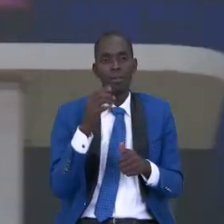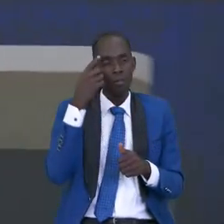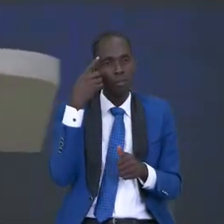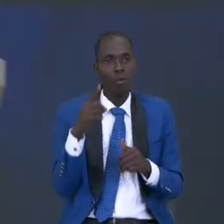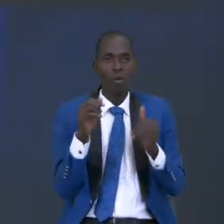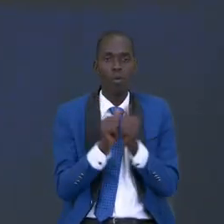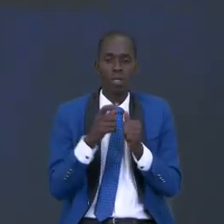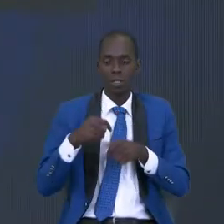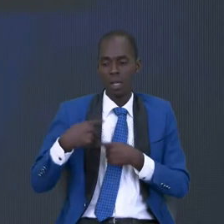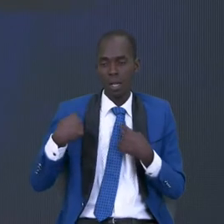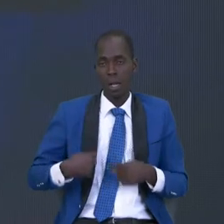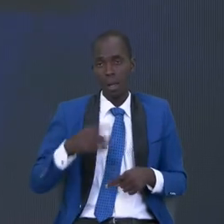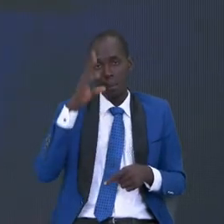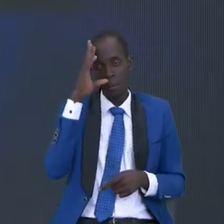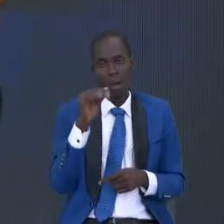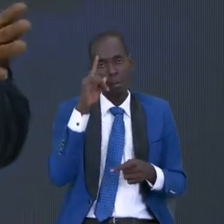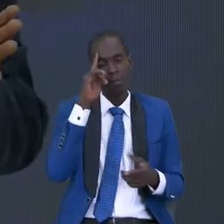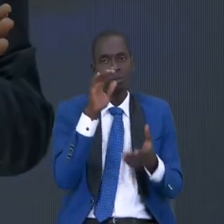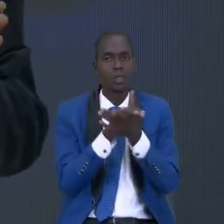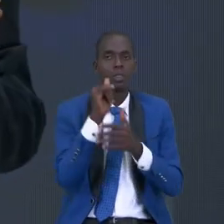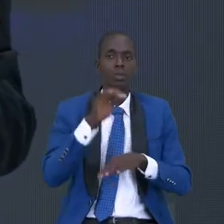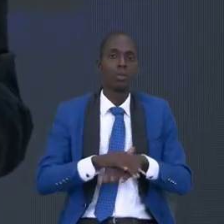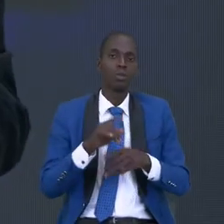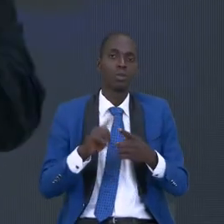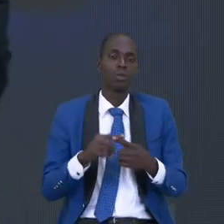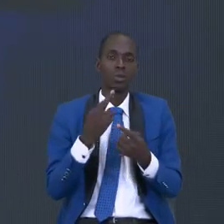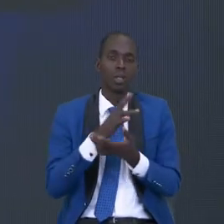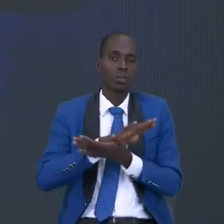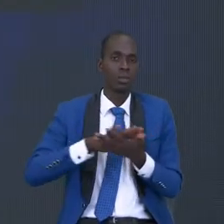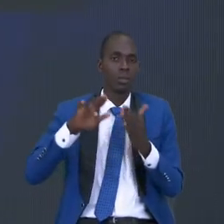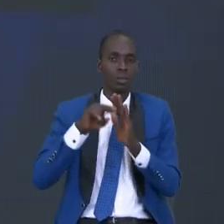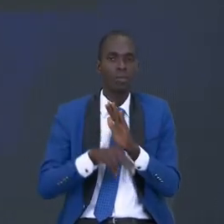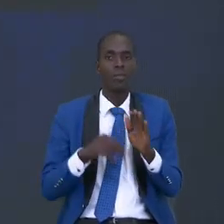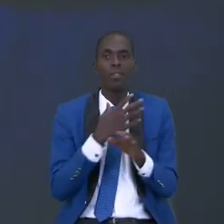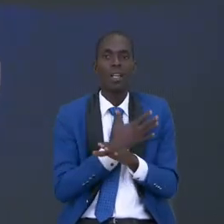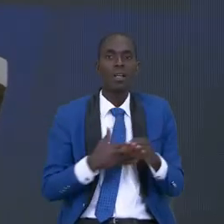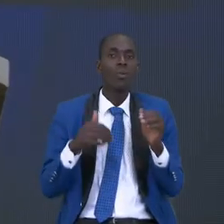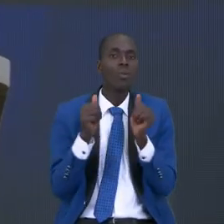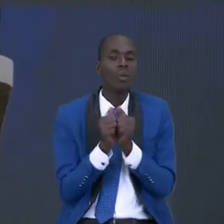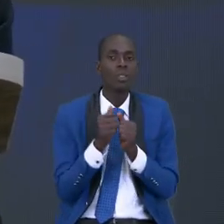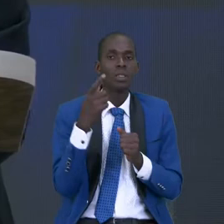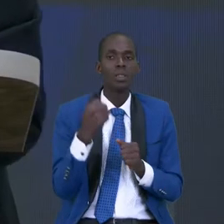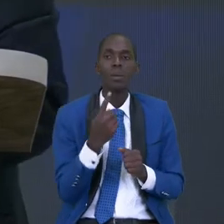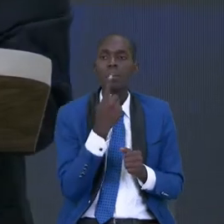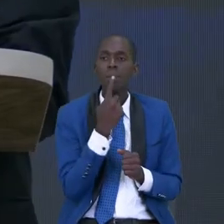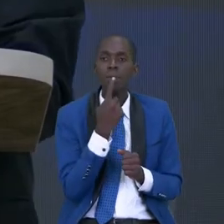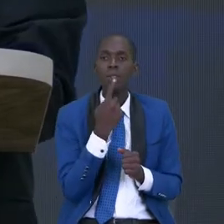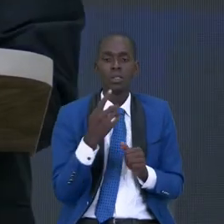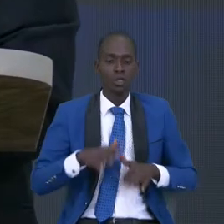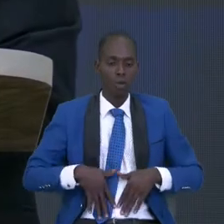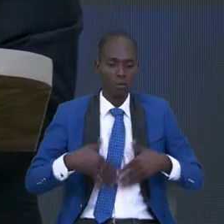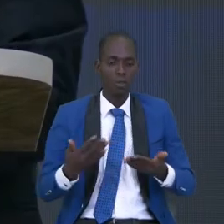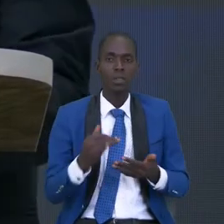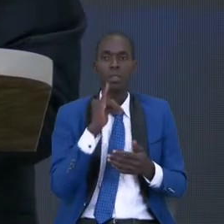heart man believeth unto righteousness, and with the mouth confession